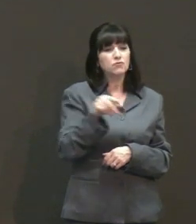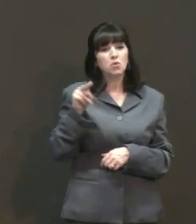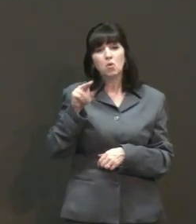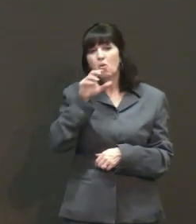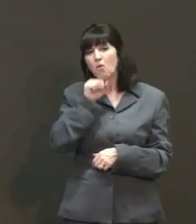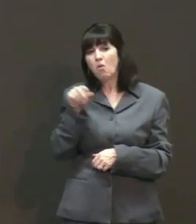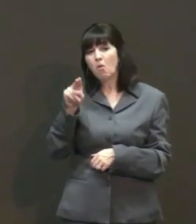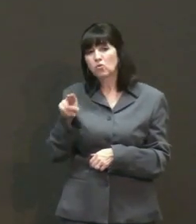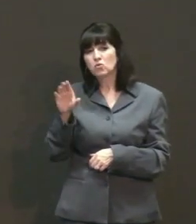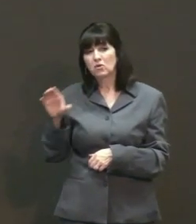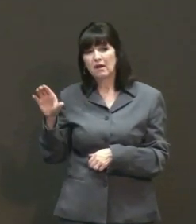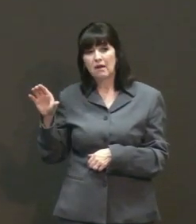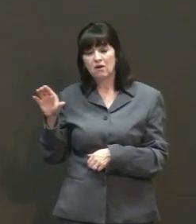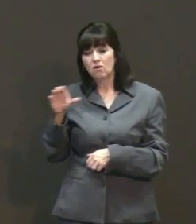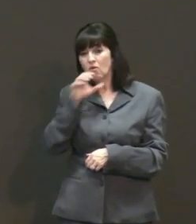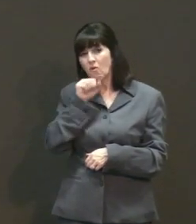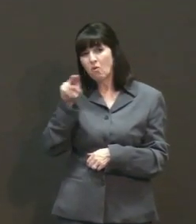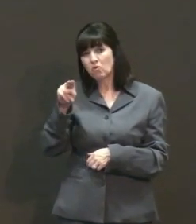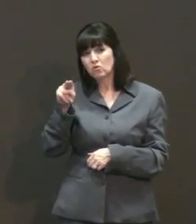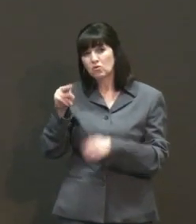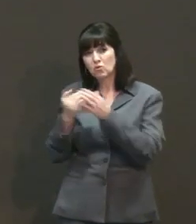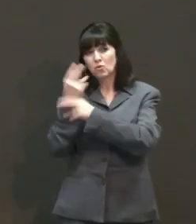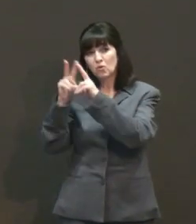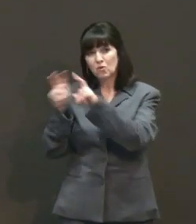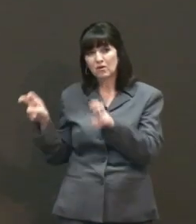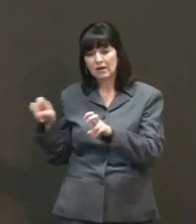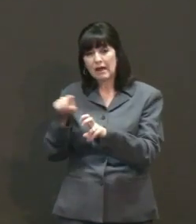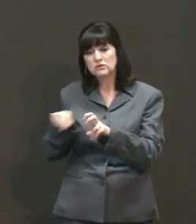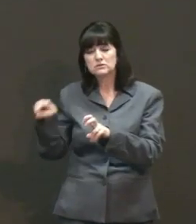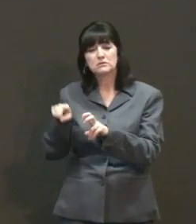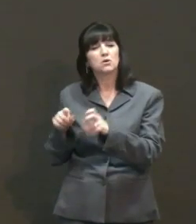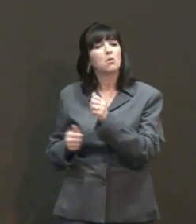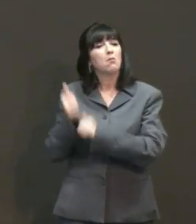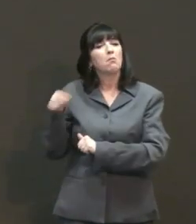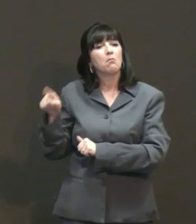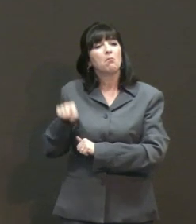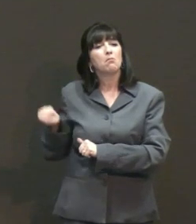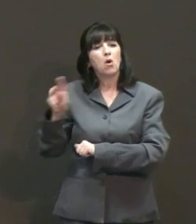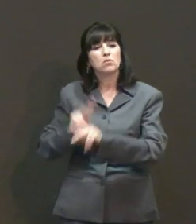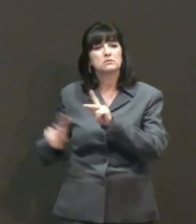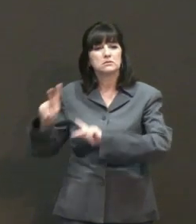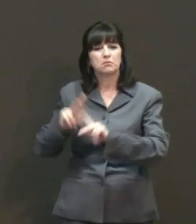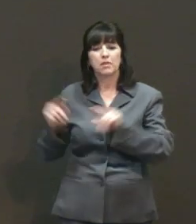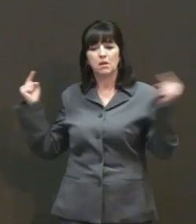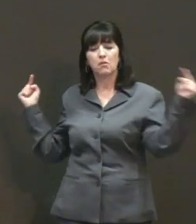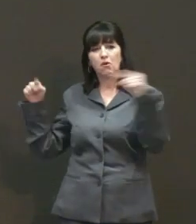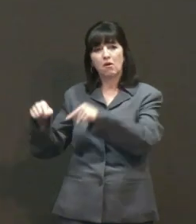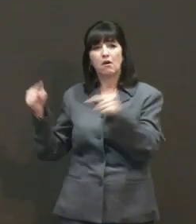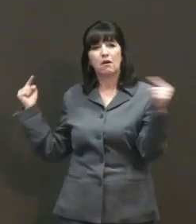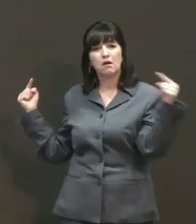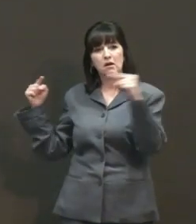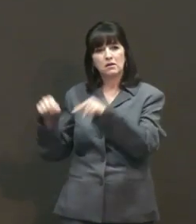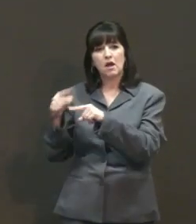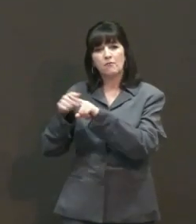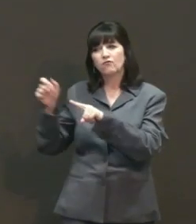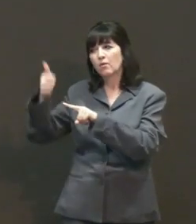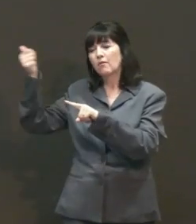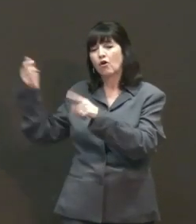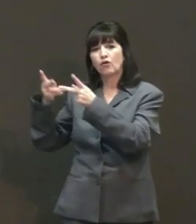Newcastle. That tends to be people that come in from the surrounding areas to use that as a place to get